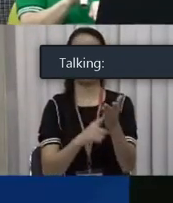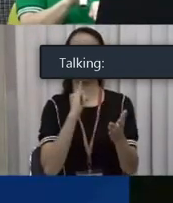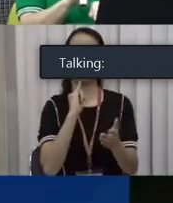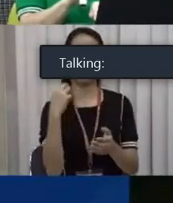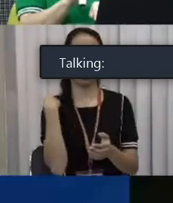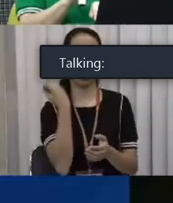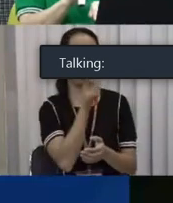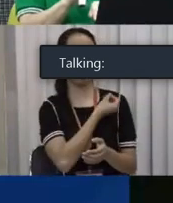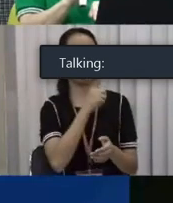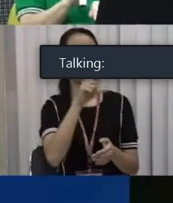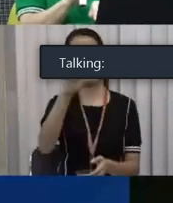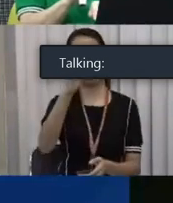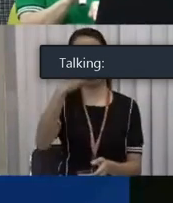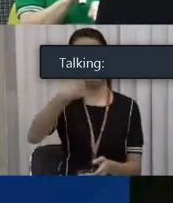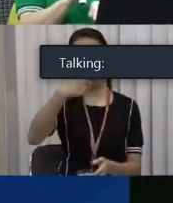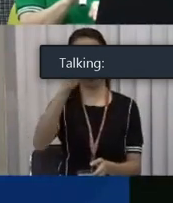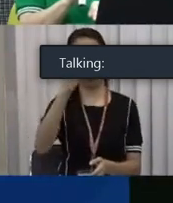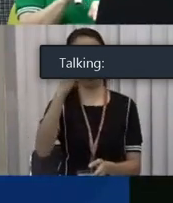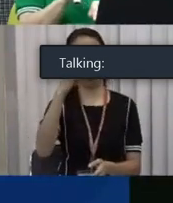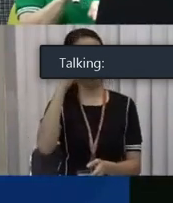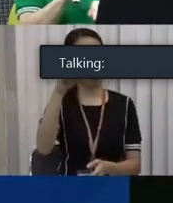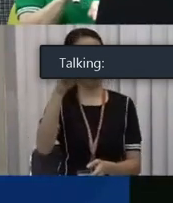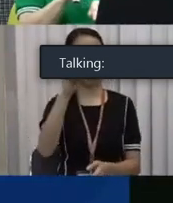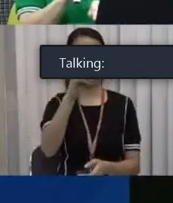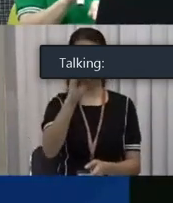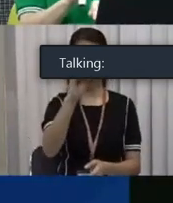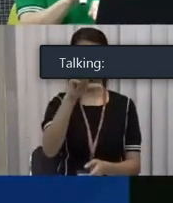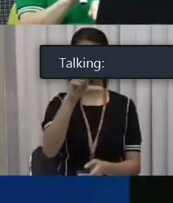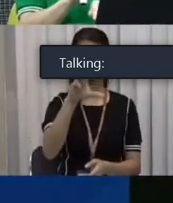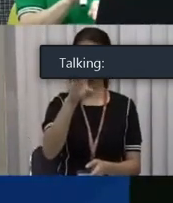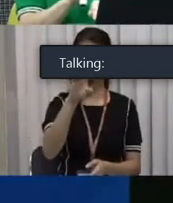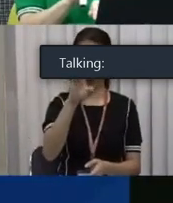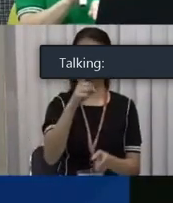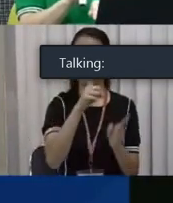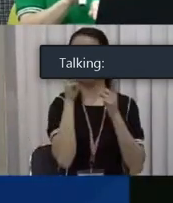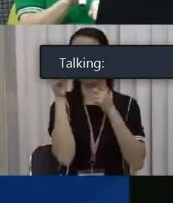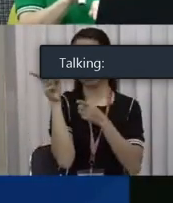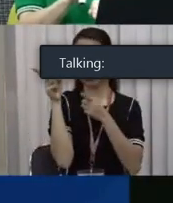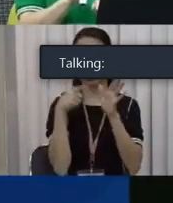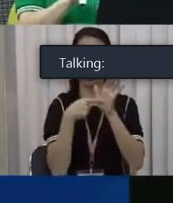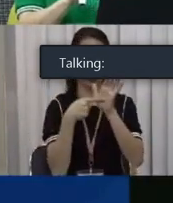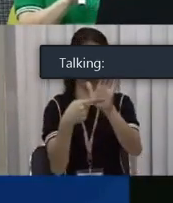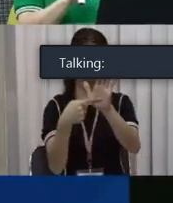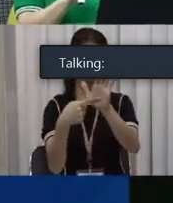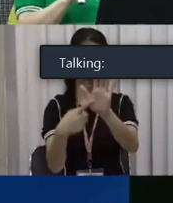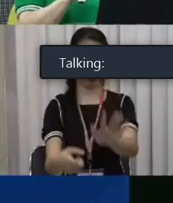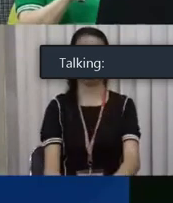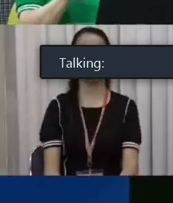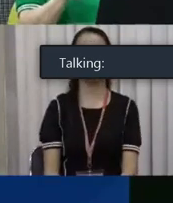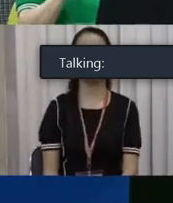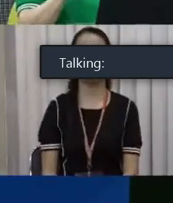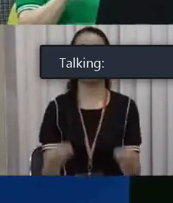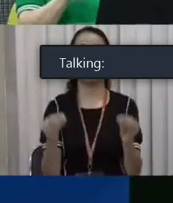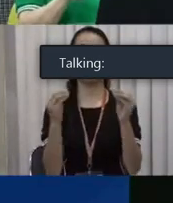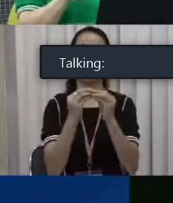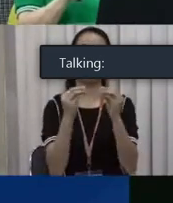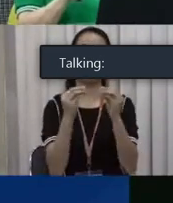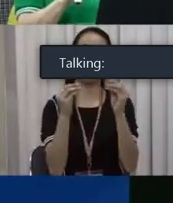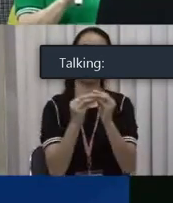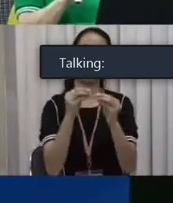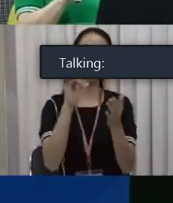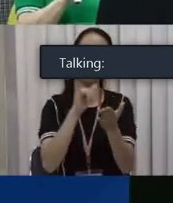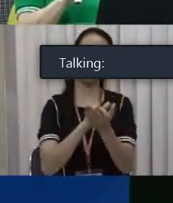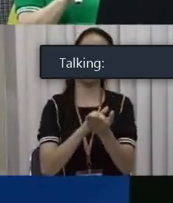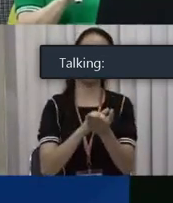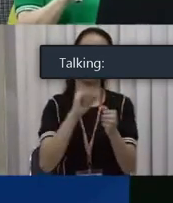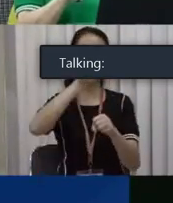Mauni ang logo sa Department of Labor and Employment. Ang atong slogan or tagline, more